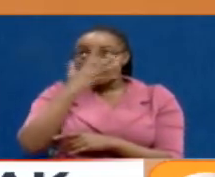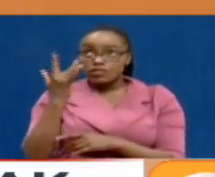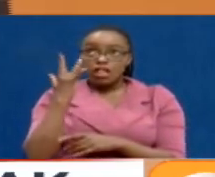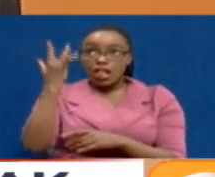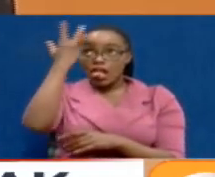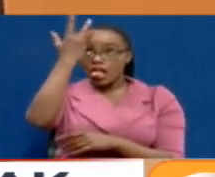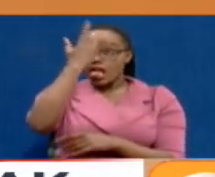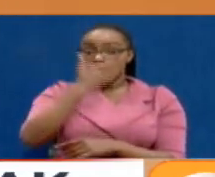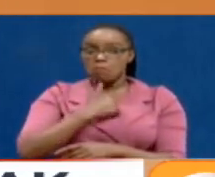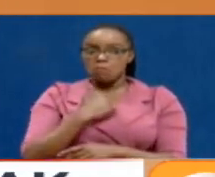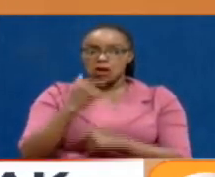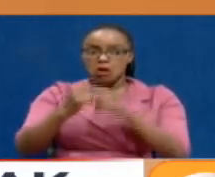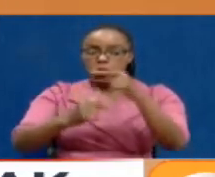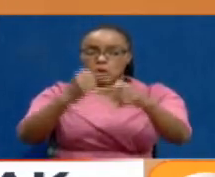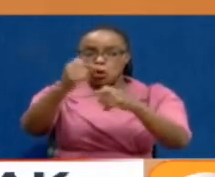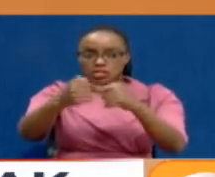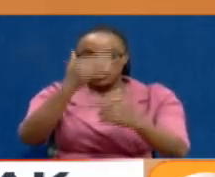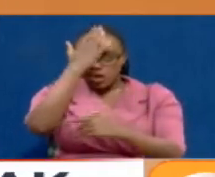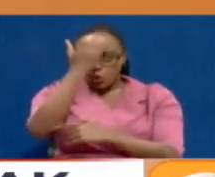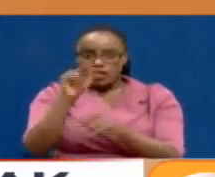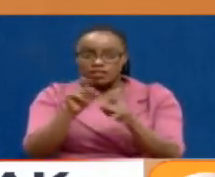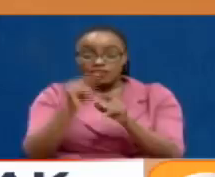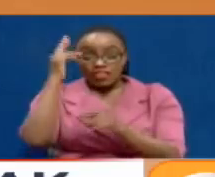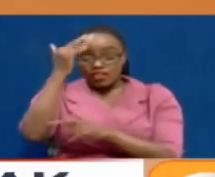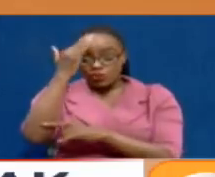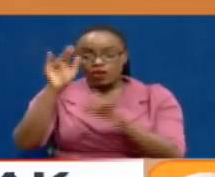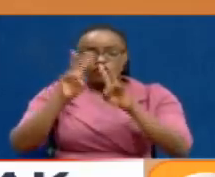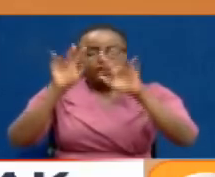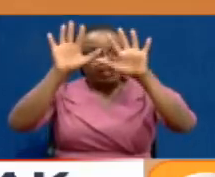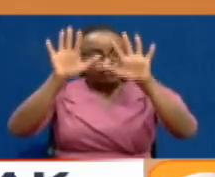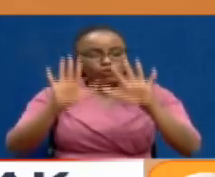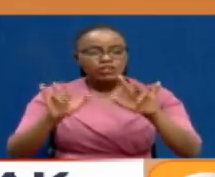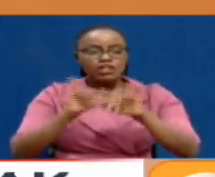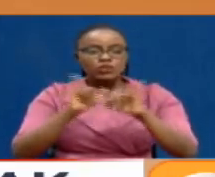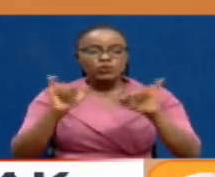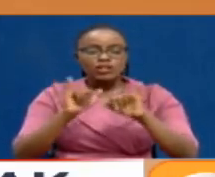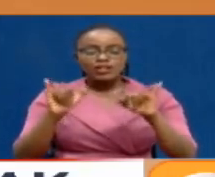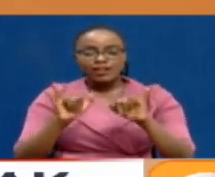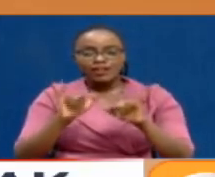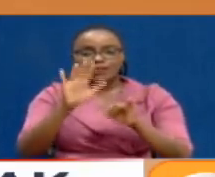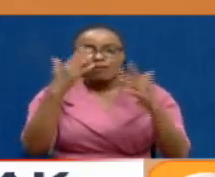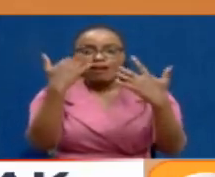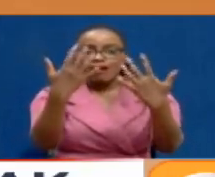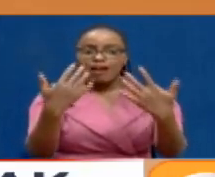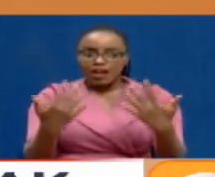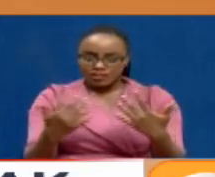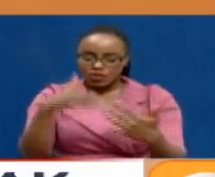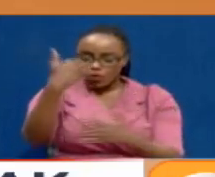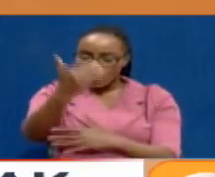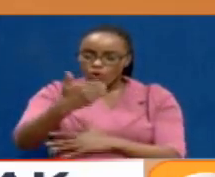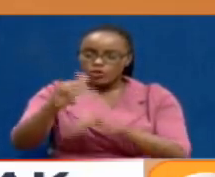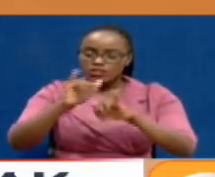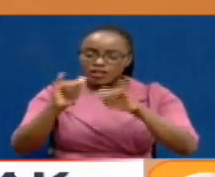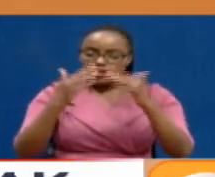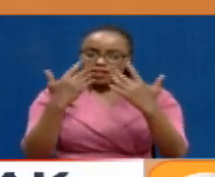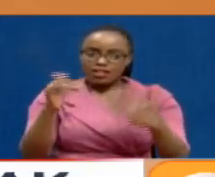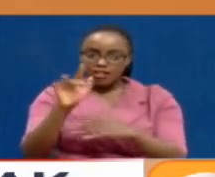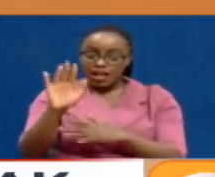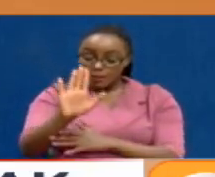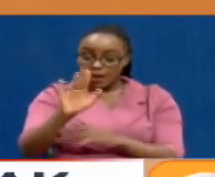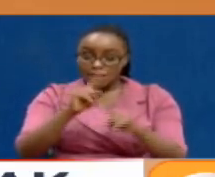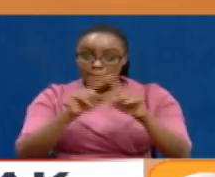Yeah. So yes, that's why it's very important for people to regularly wash hands.